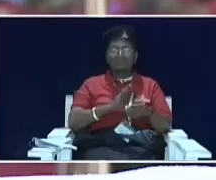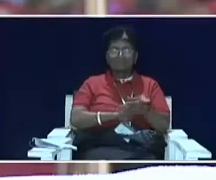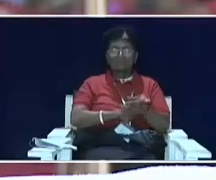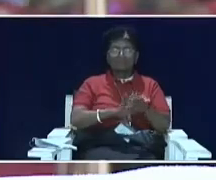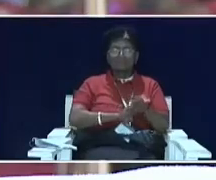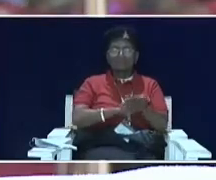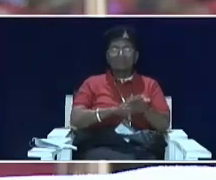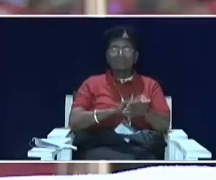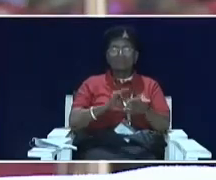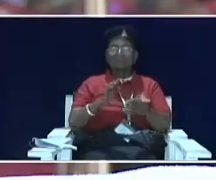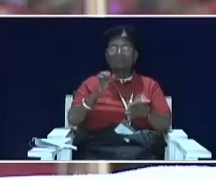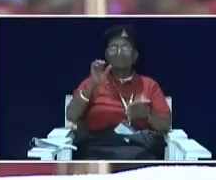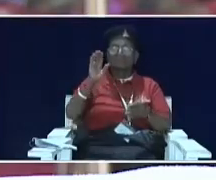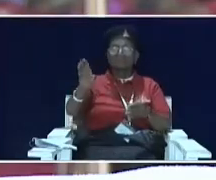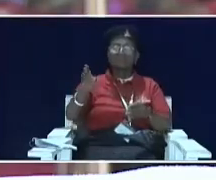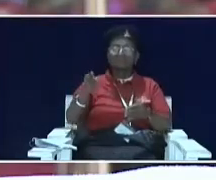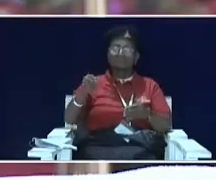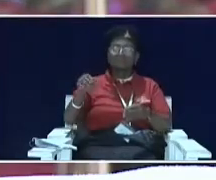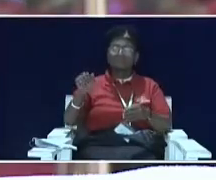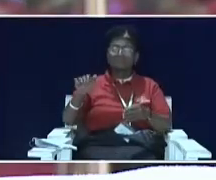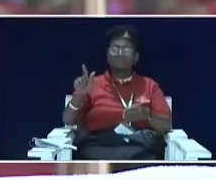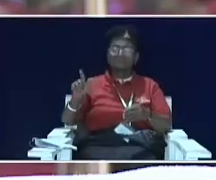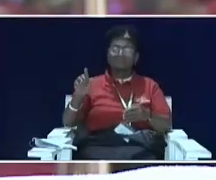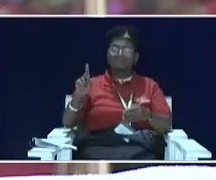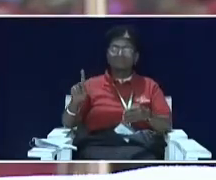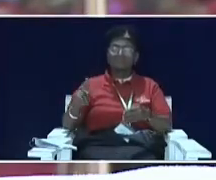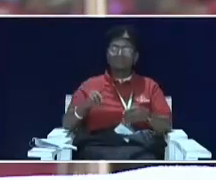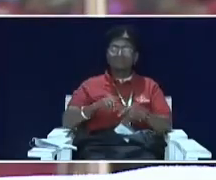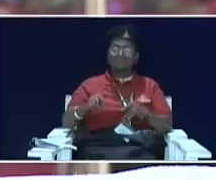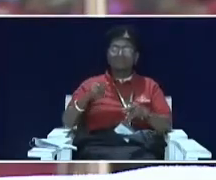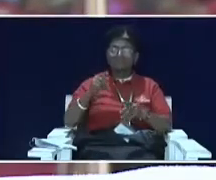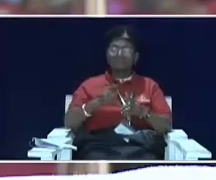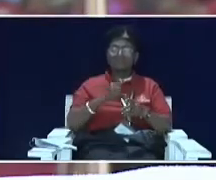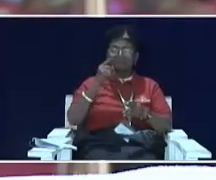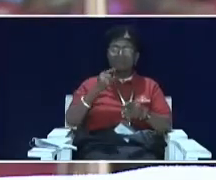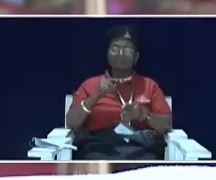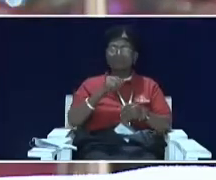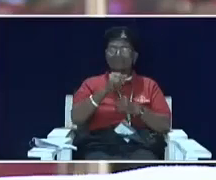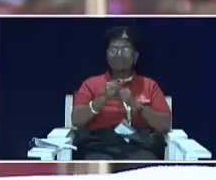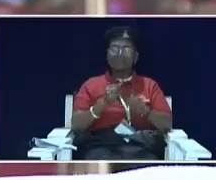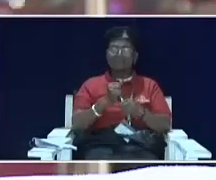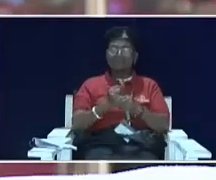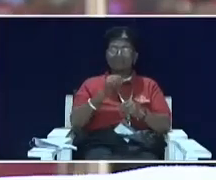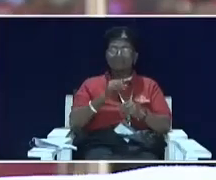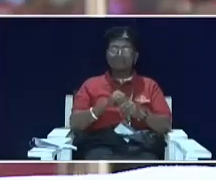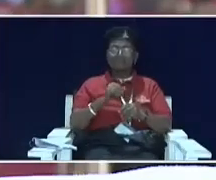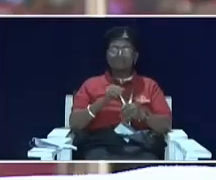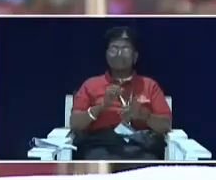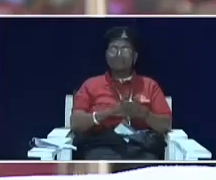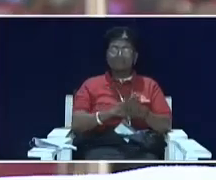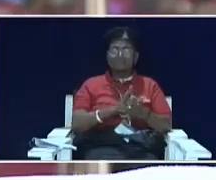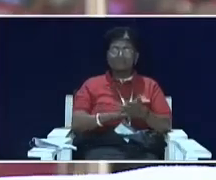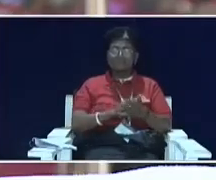about the first year of in school, all you are learning to do is write letter